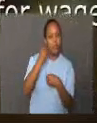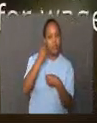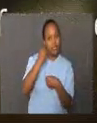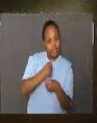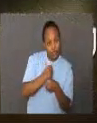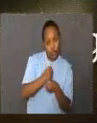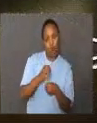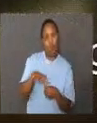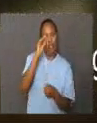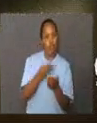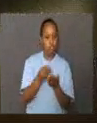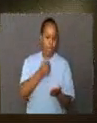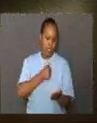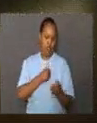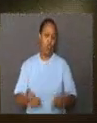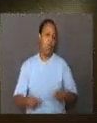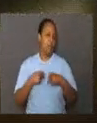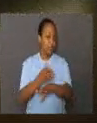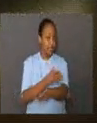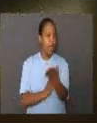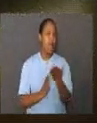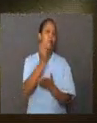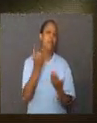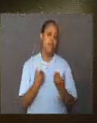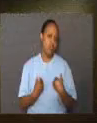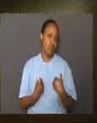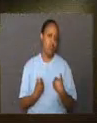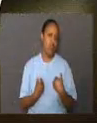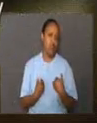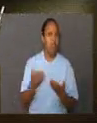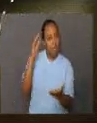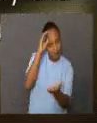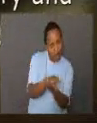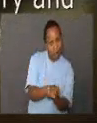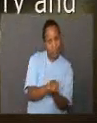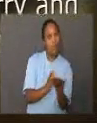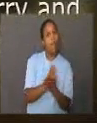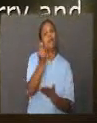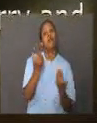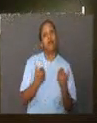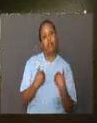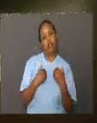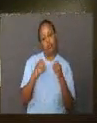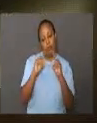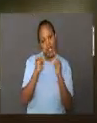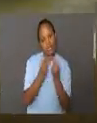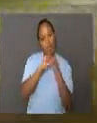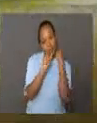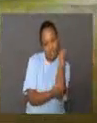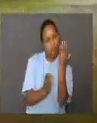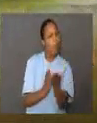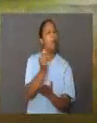your life. You also have the right to marry and to start a family.